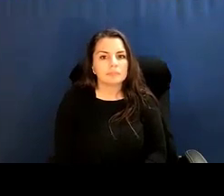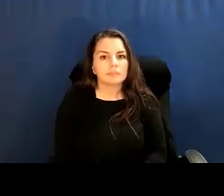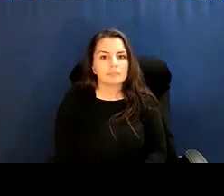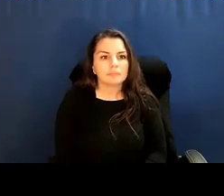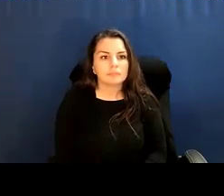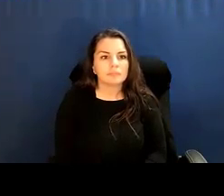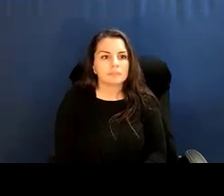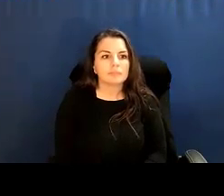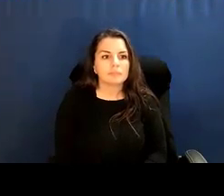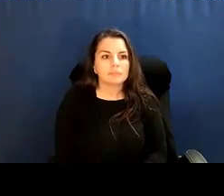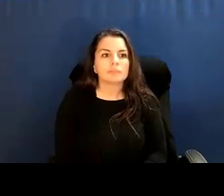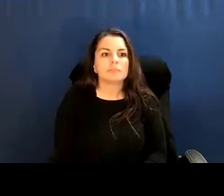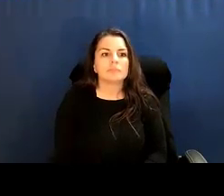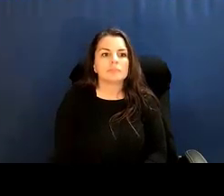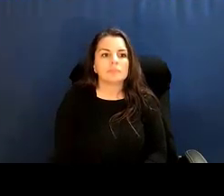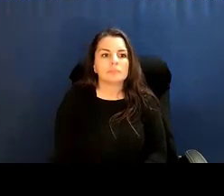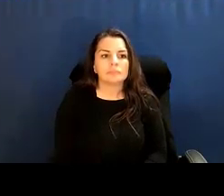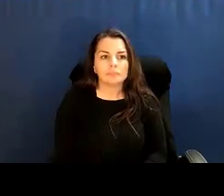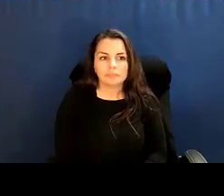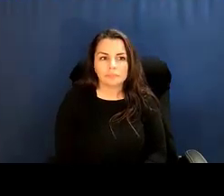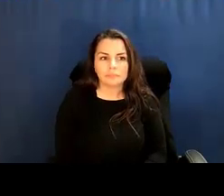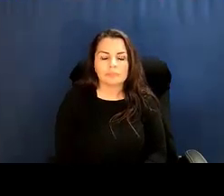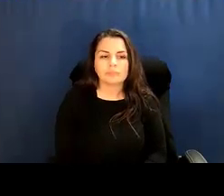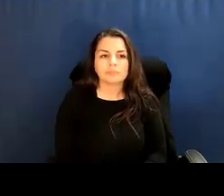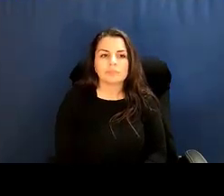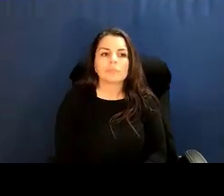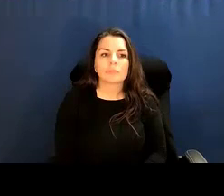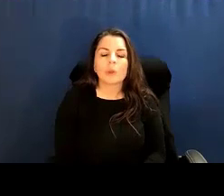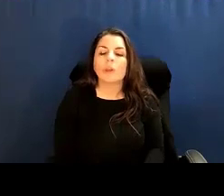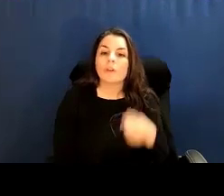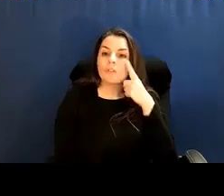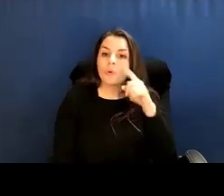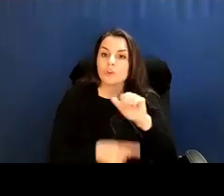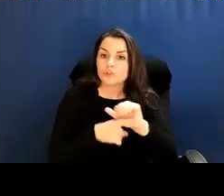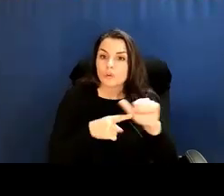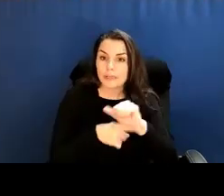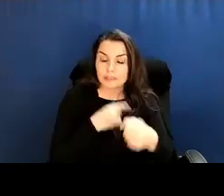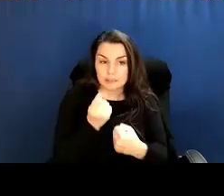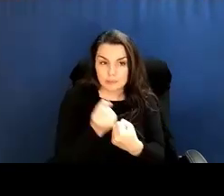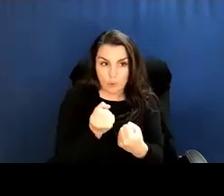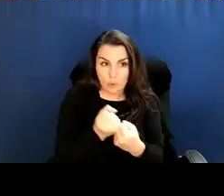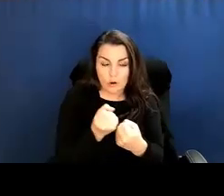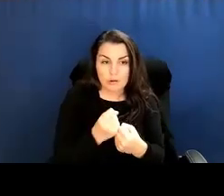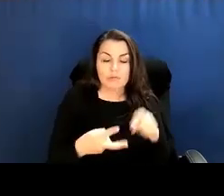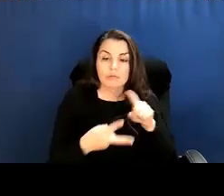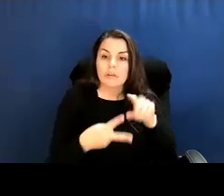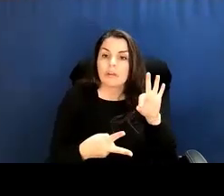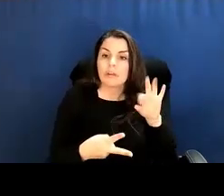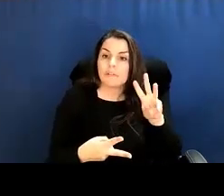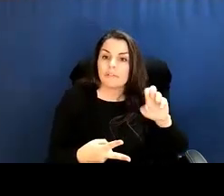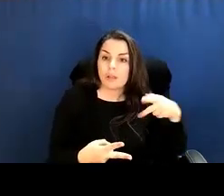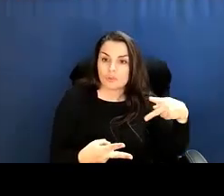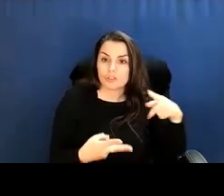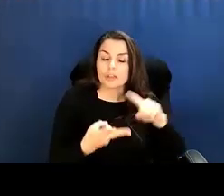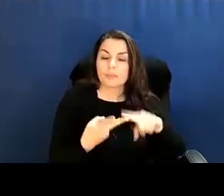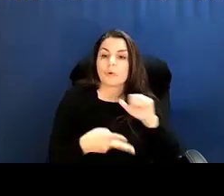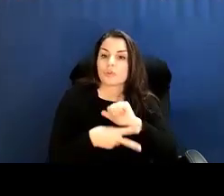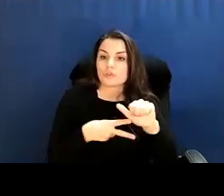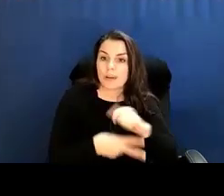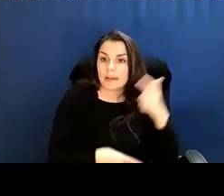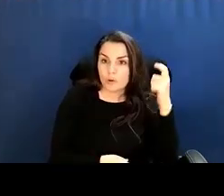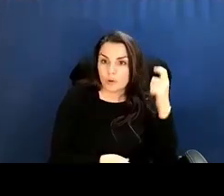The awards for training support, either fellowships or training grant slots,